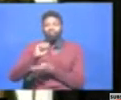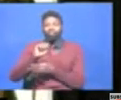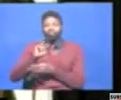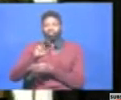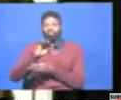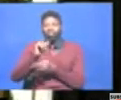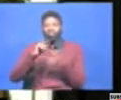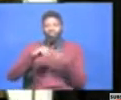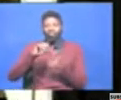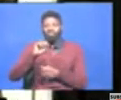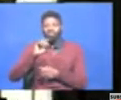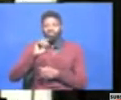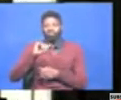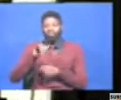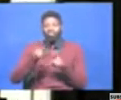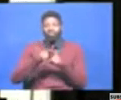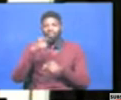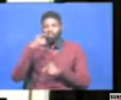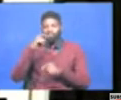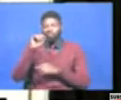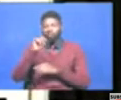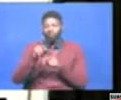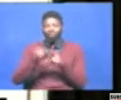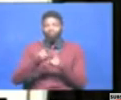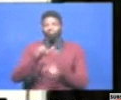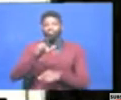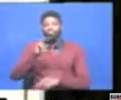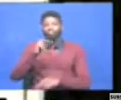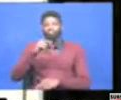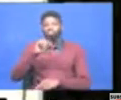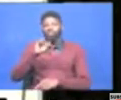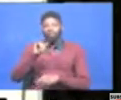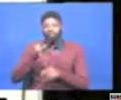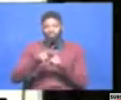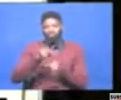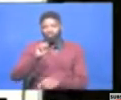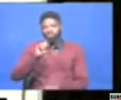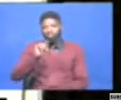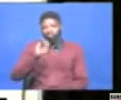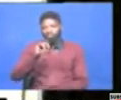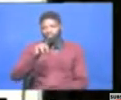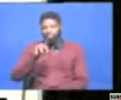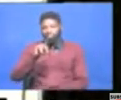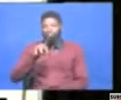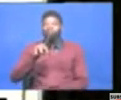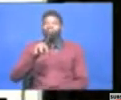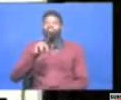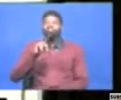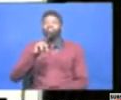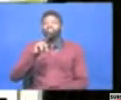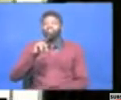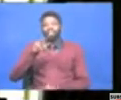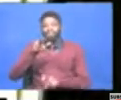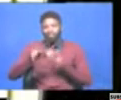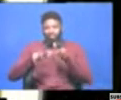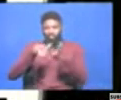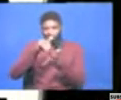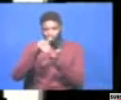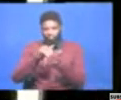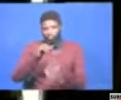Kitui South, Lugari, Sotik, Kirinyaga Central, Mafira,